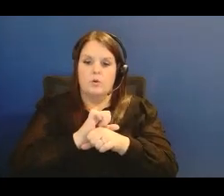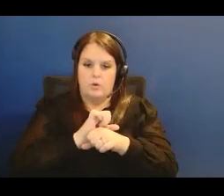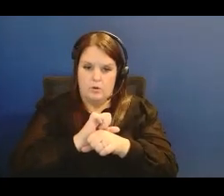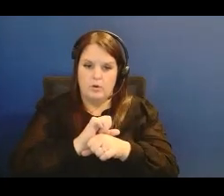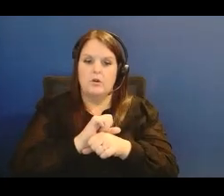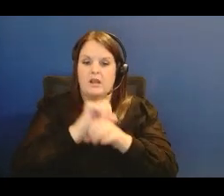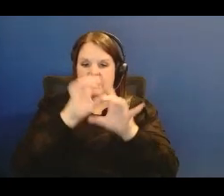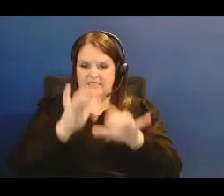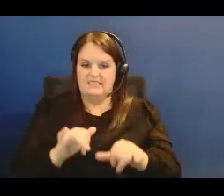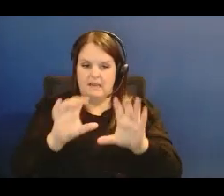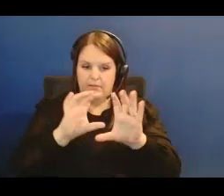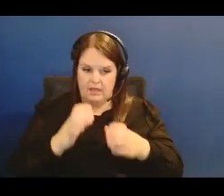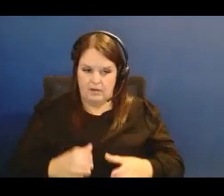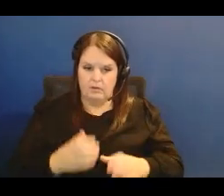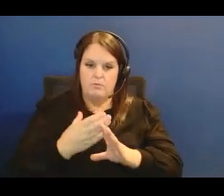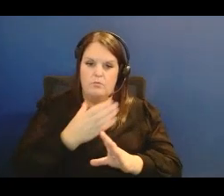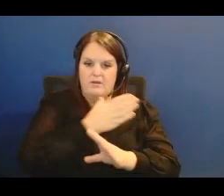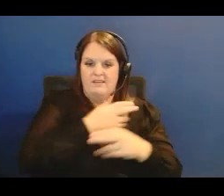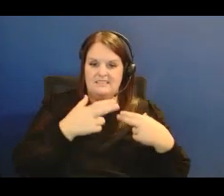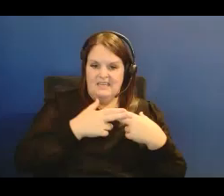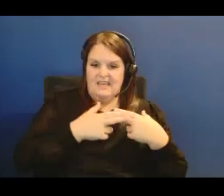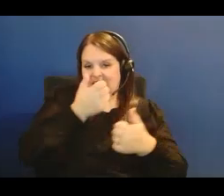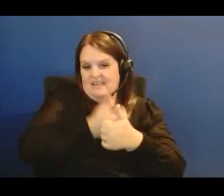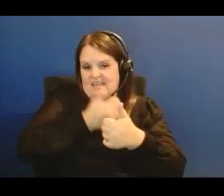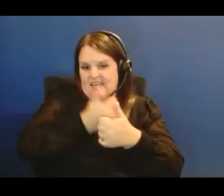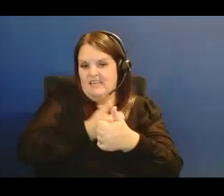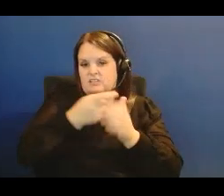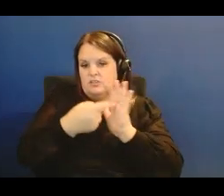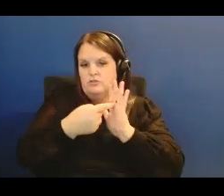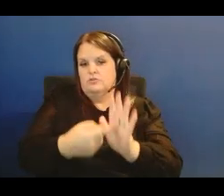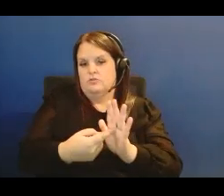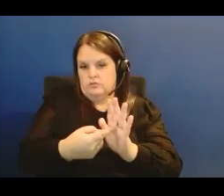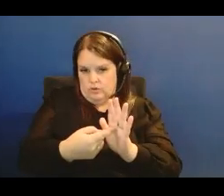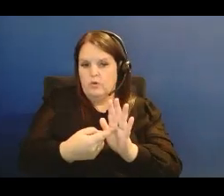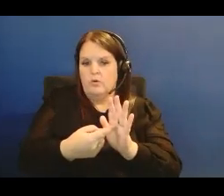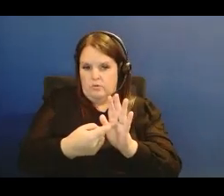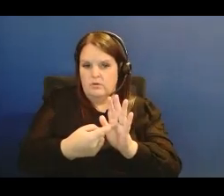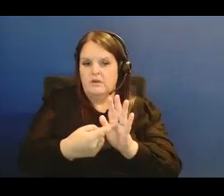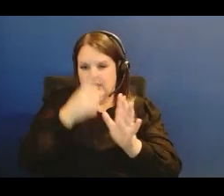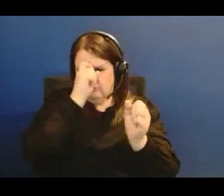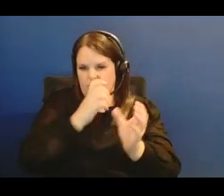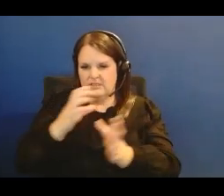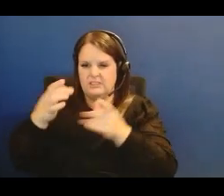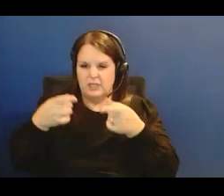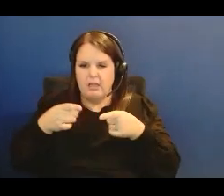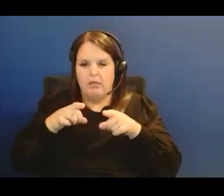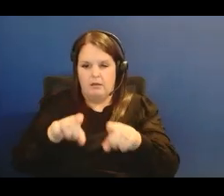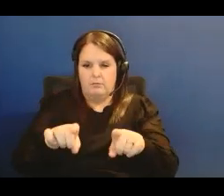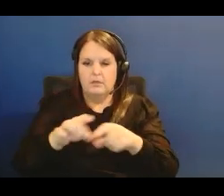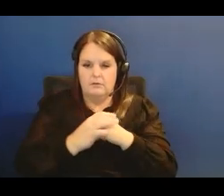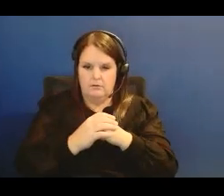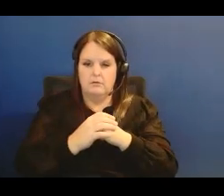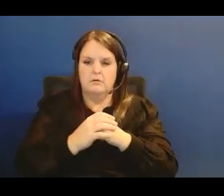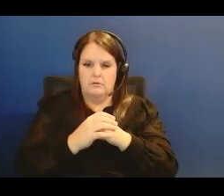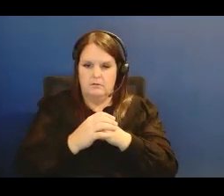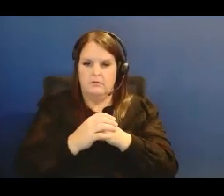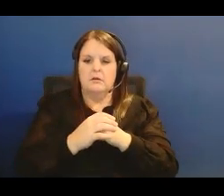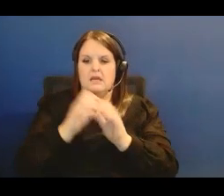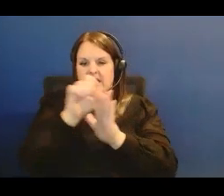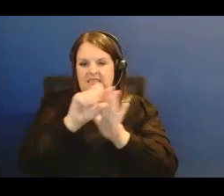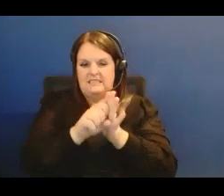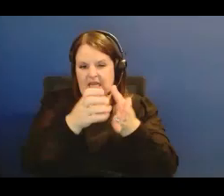categories in the previous slide, and each one of these reflects a strategic alignment, statewide planning needs, and